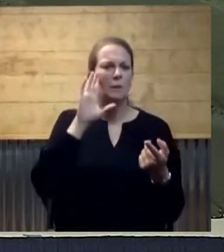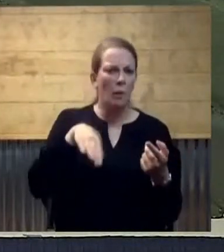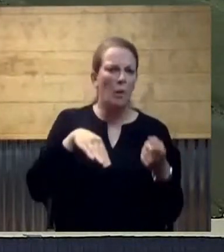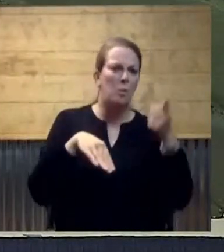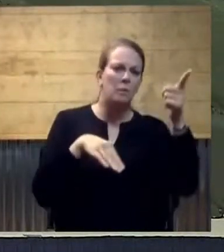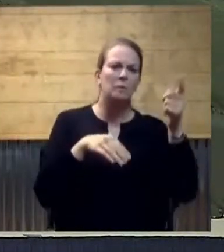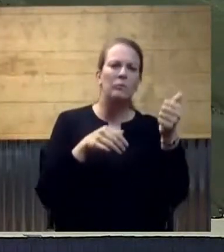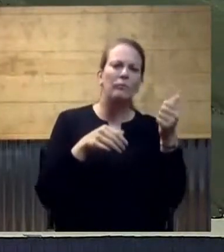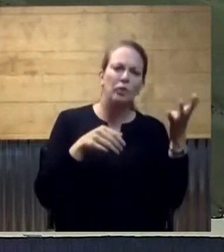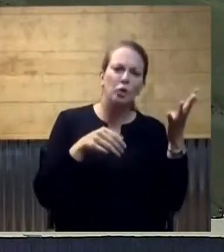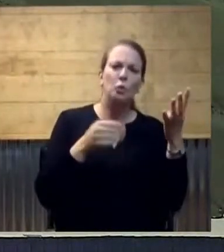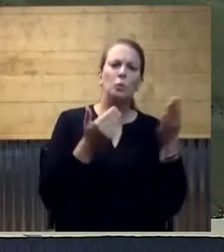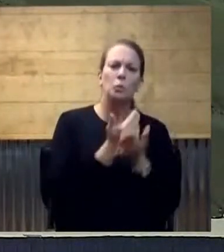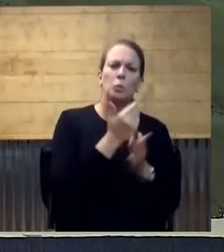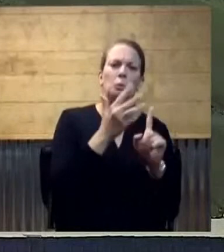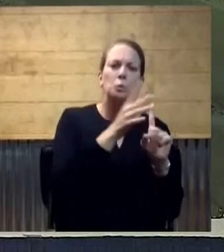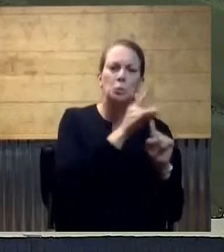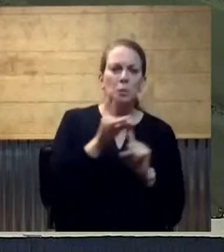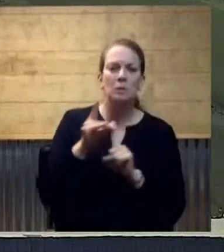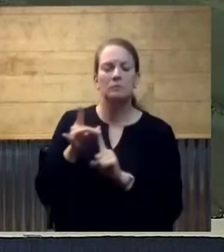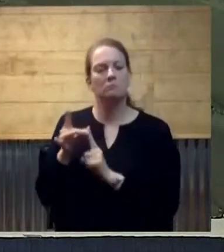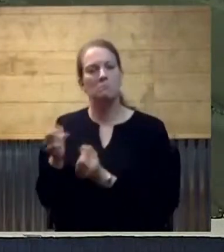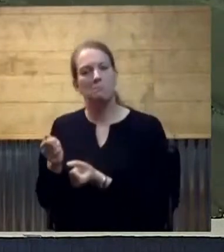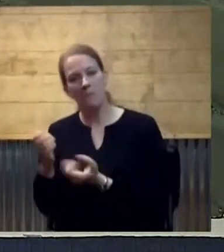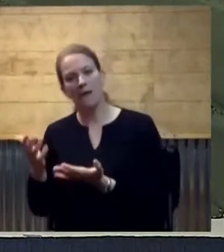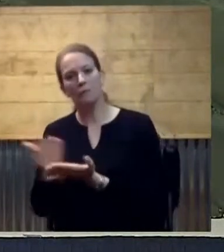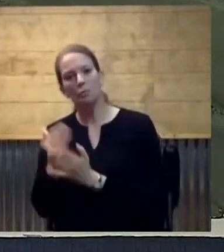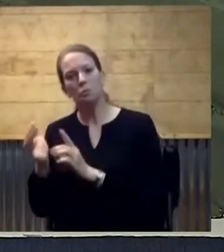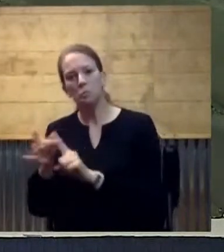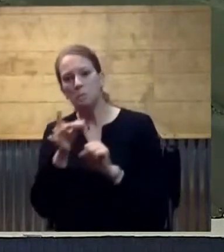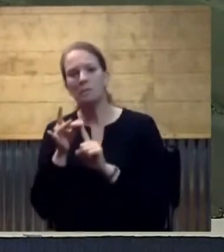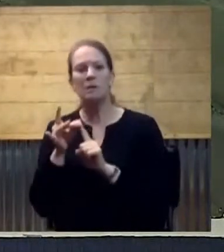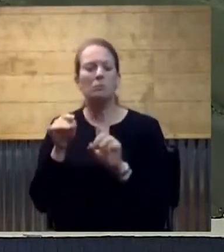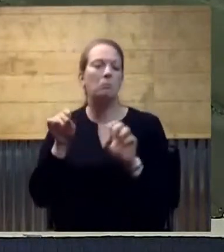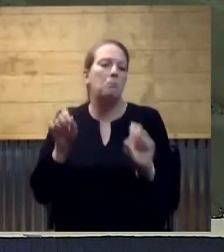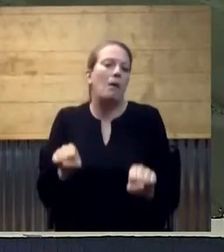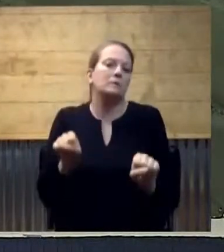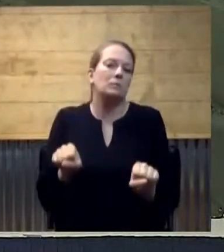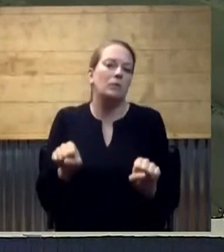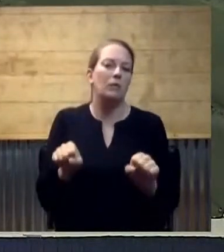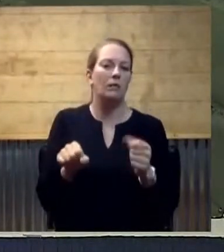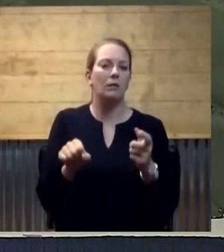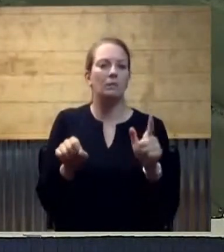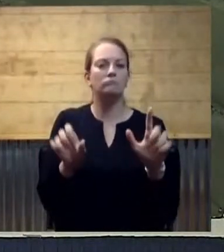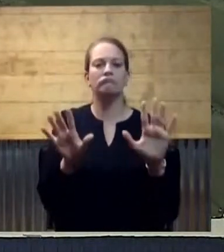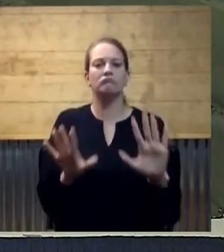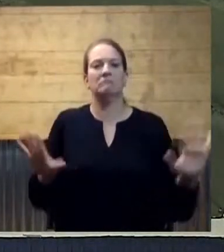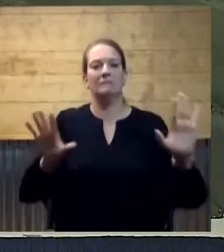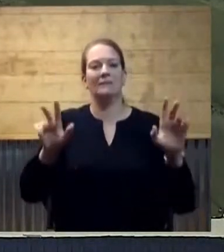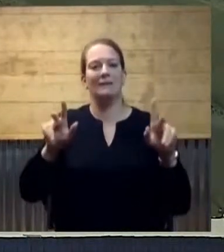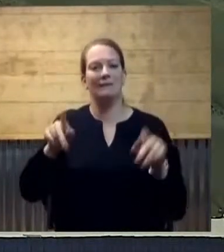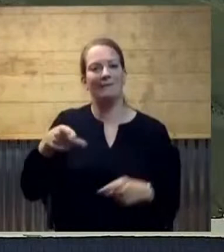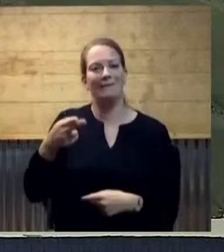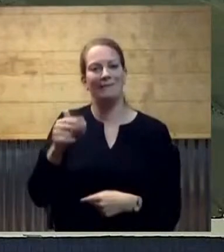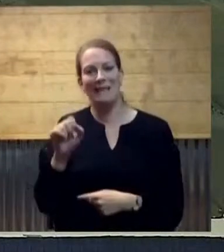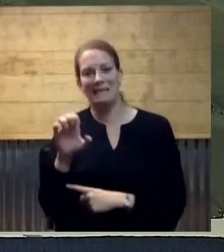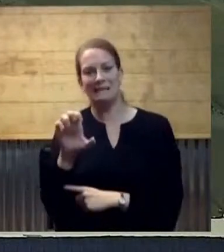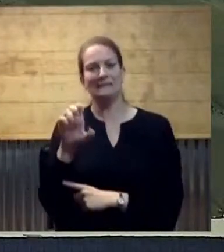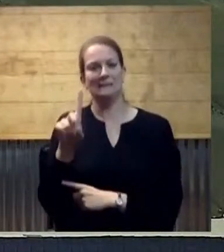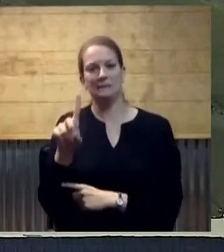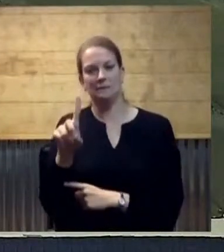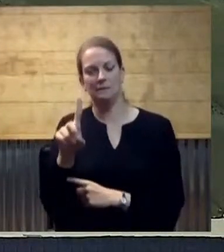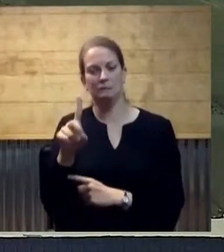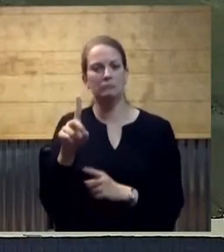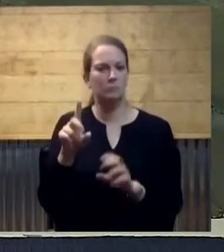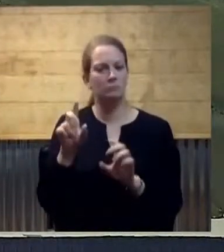that. That's why we had a phased reopening on the economy. So would you apply that same logic to schools? You could. You